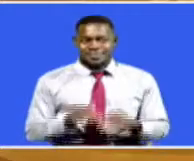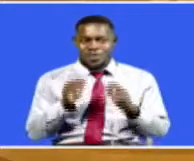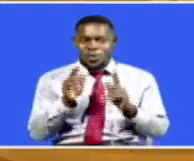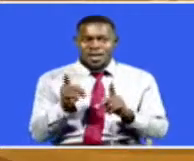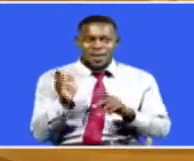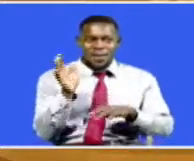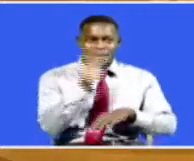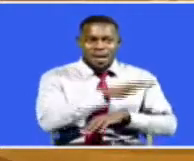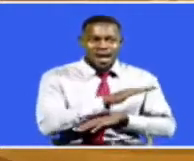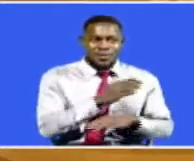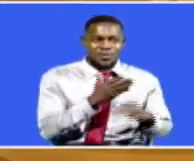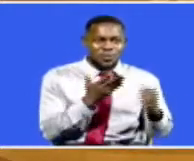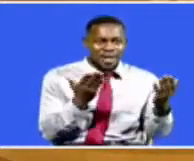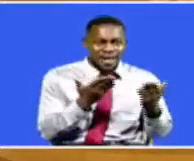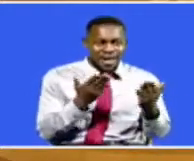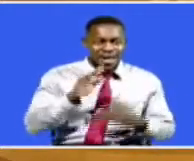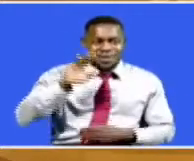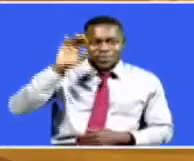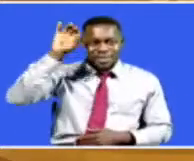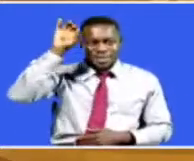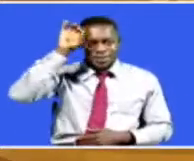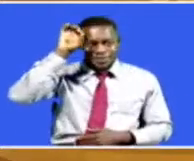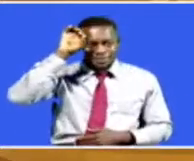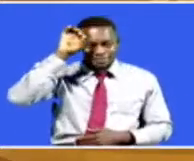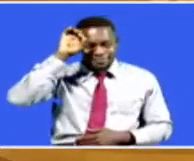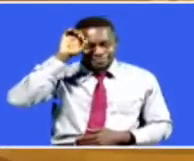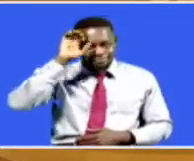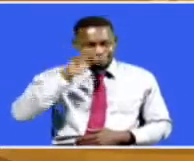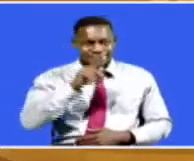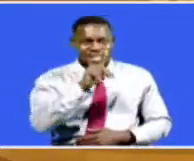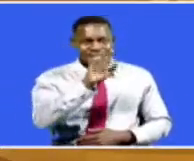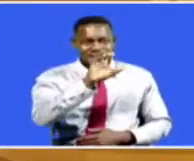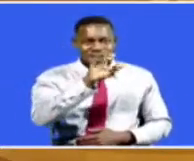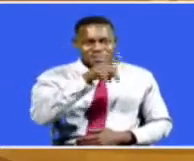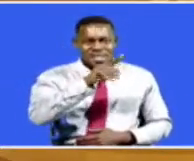ni kwamba huku shamra shamra za mtihani wa kitaifa wa KCPE zikiendelea humu nchini.